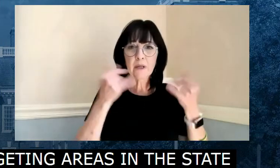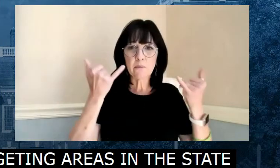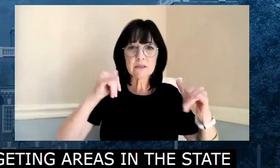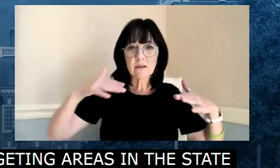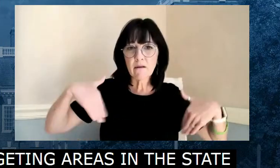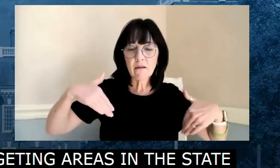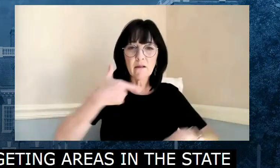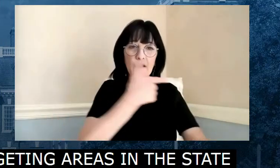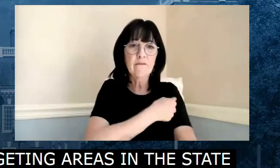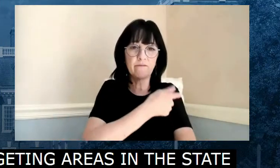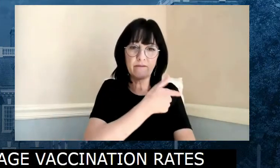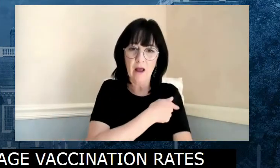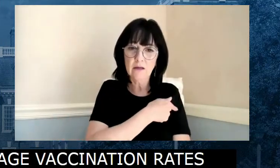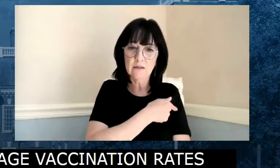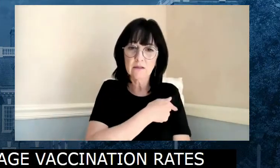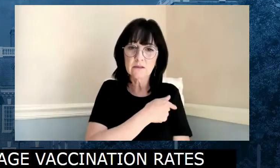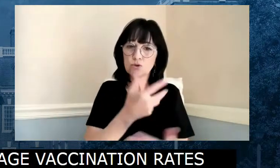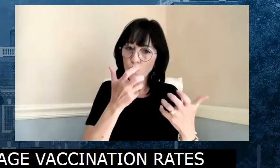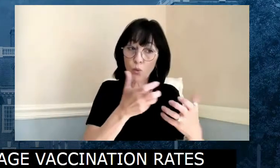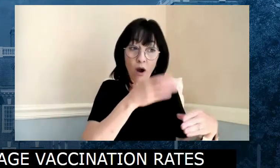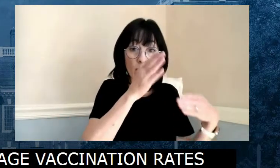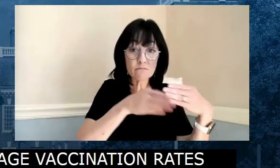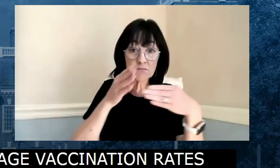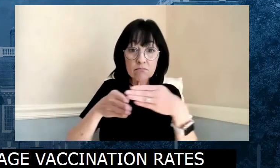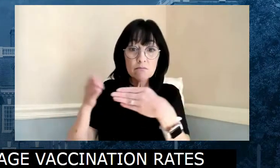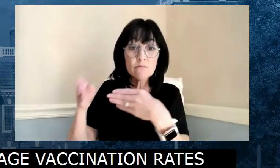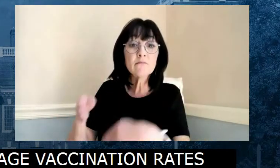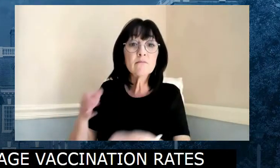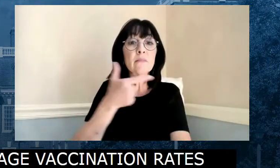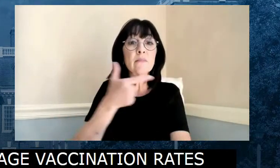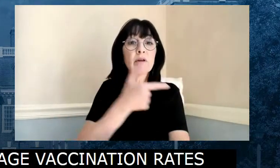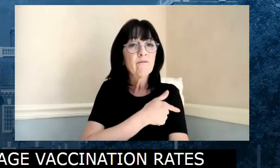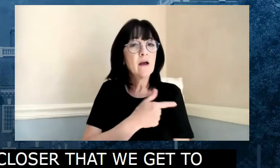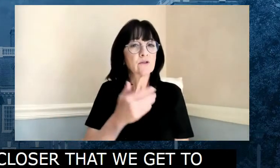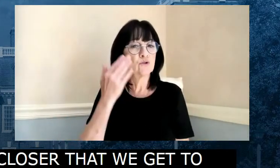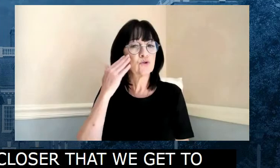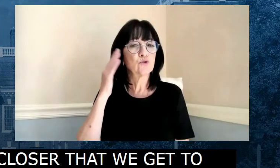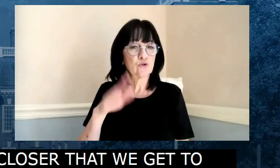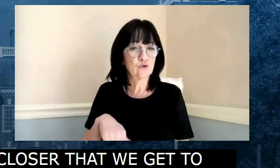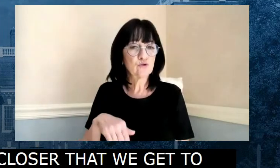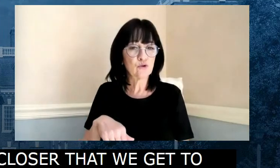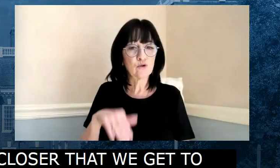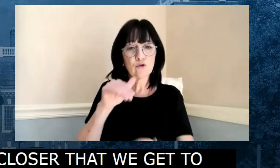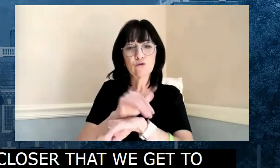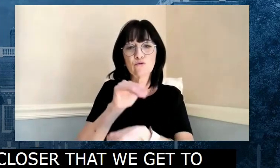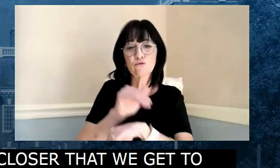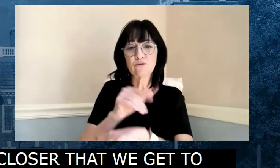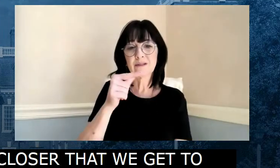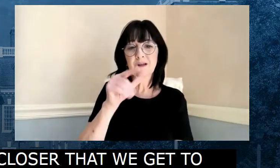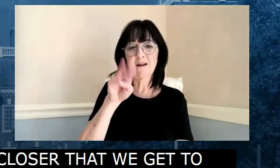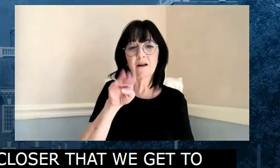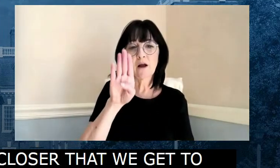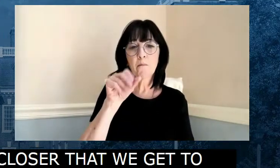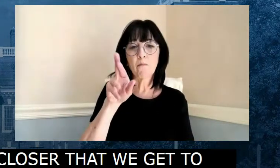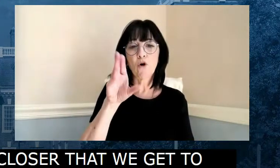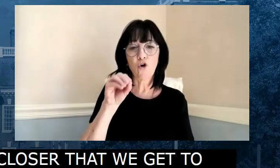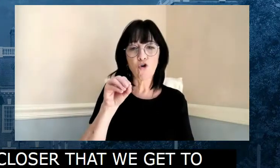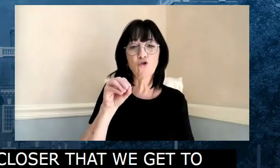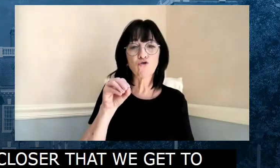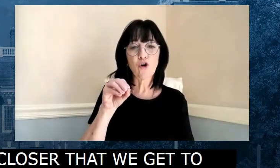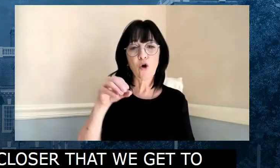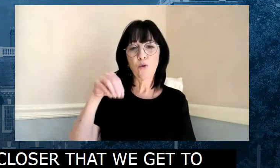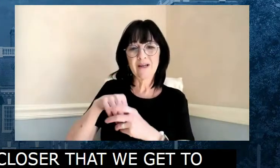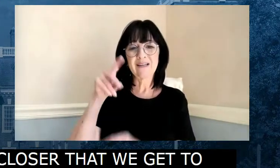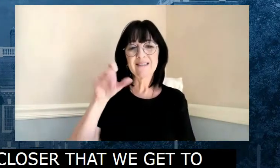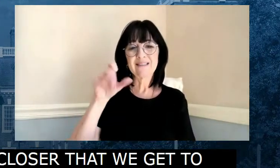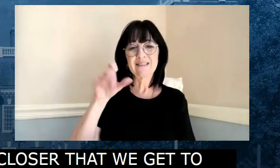closer we are to getting to our goals. We'll be at Gumboro this evening, Delaware City tomorrow, and then at the Convention